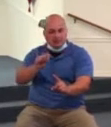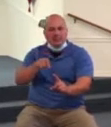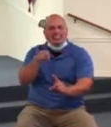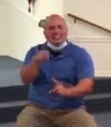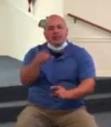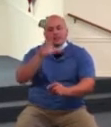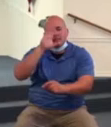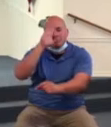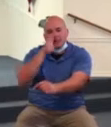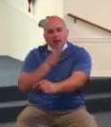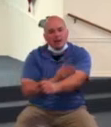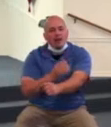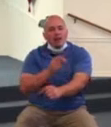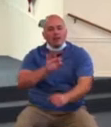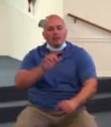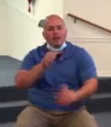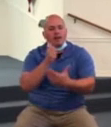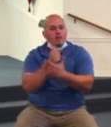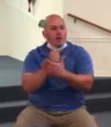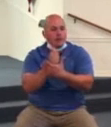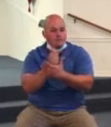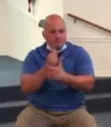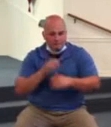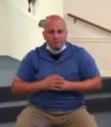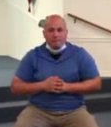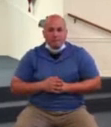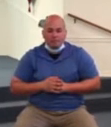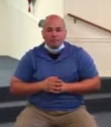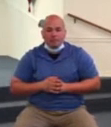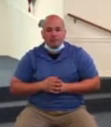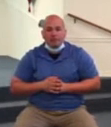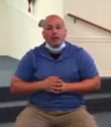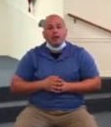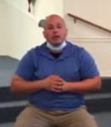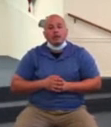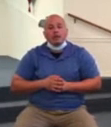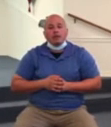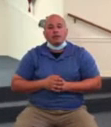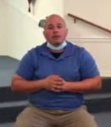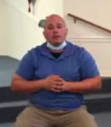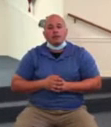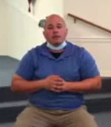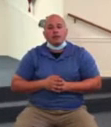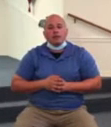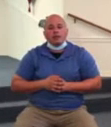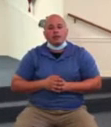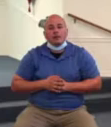save what was lost, to seek and to save the lost."